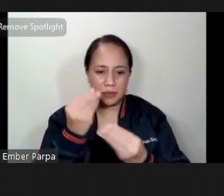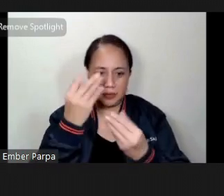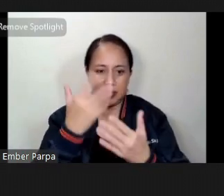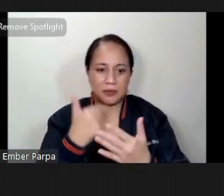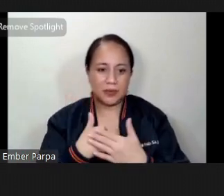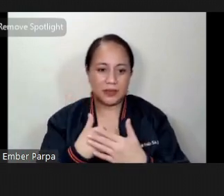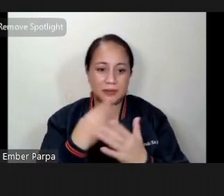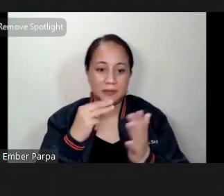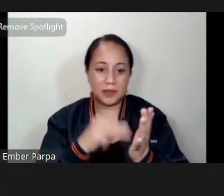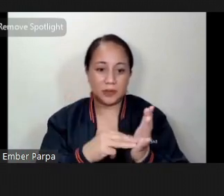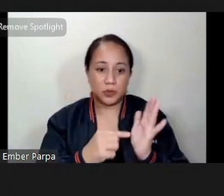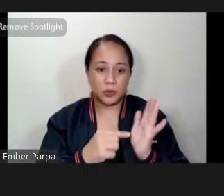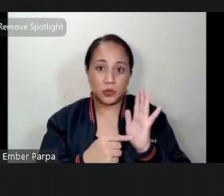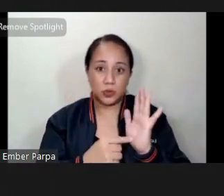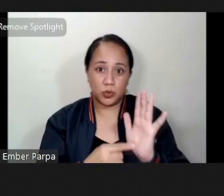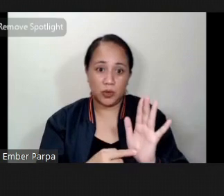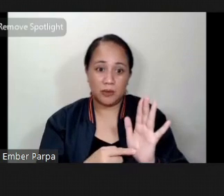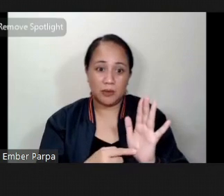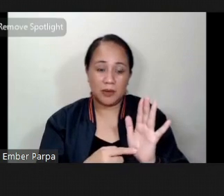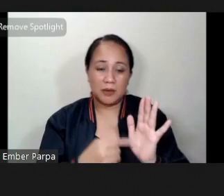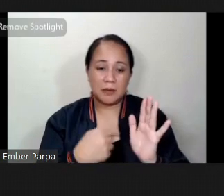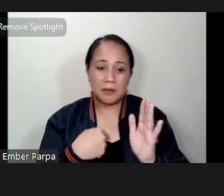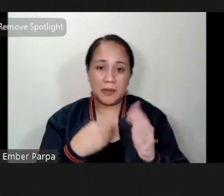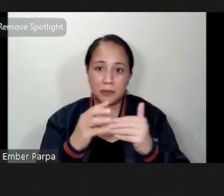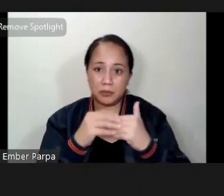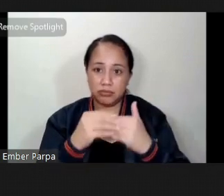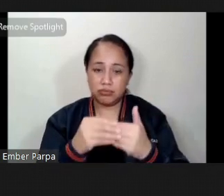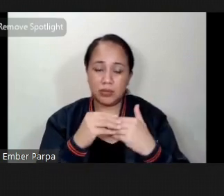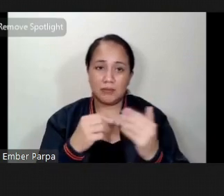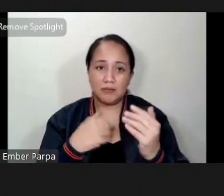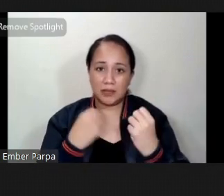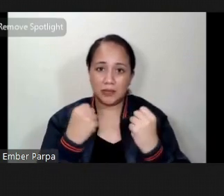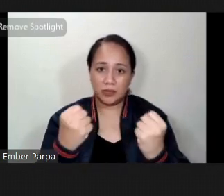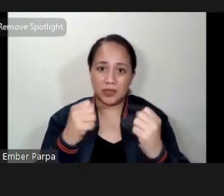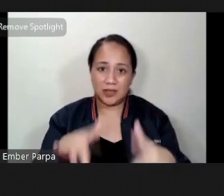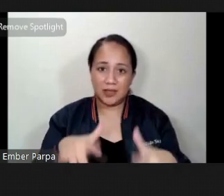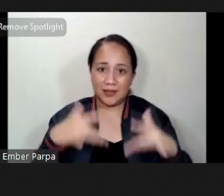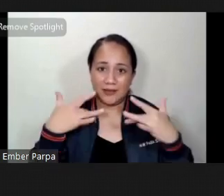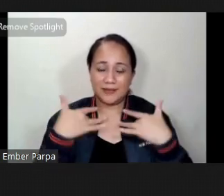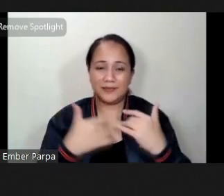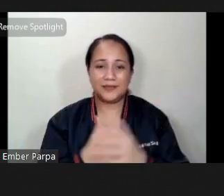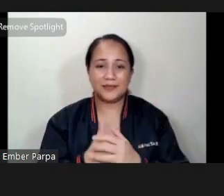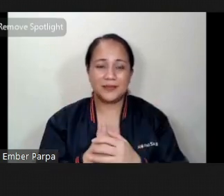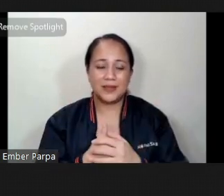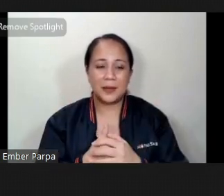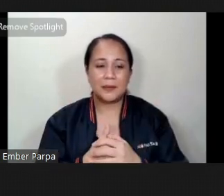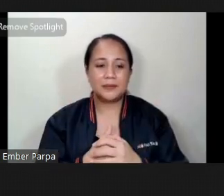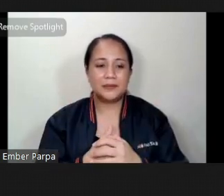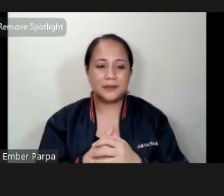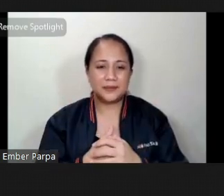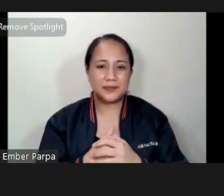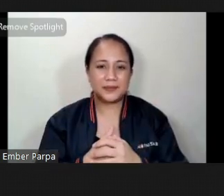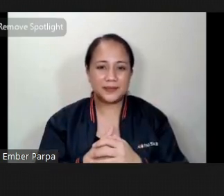this message should show my resiliency and strength in life. But I don't think I